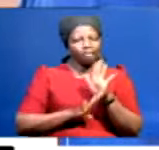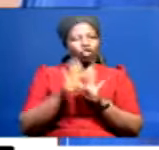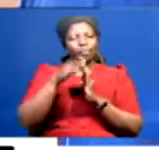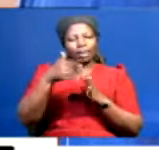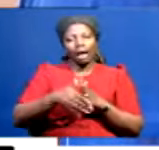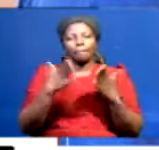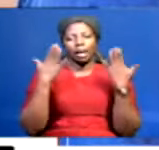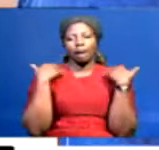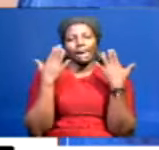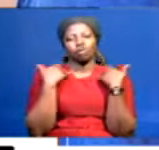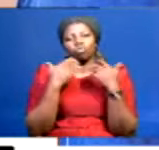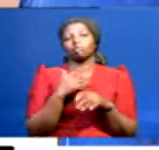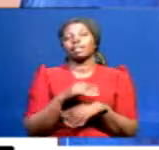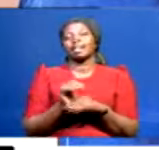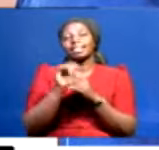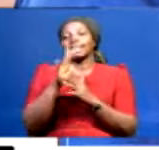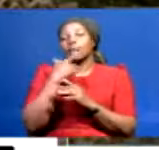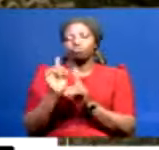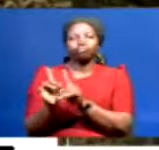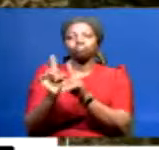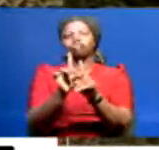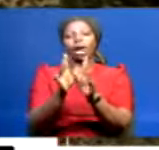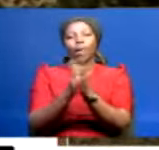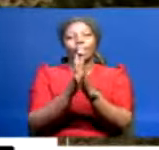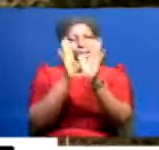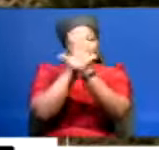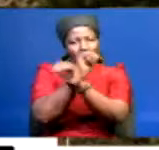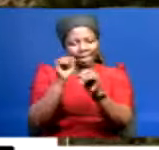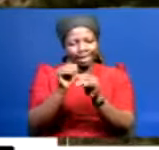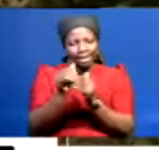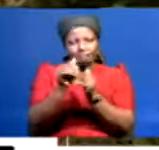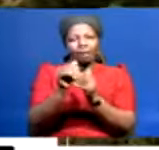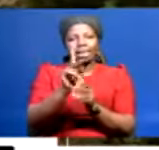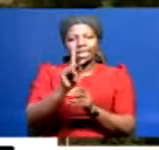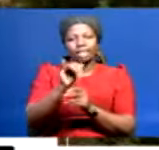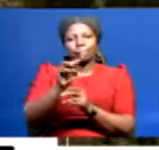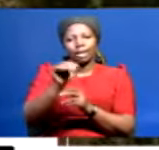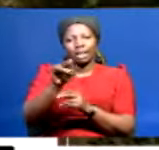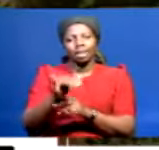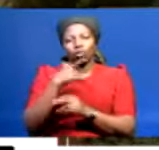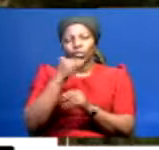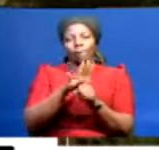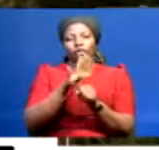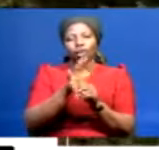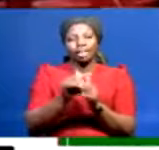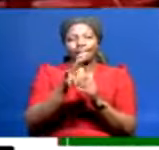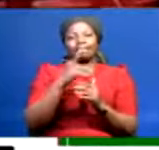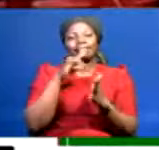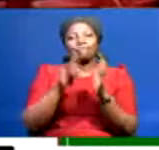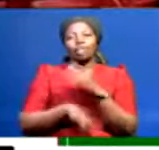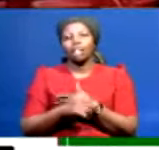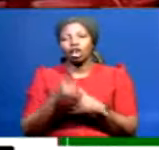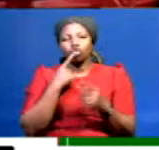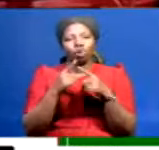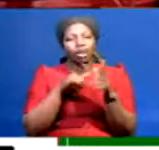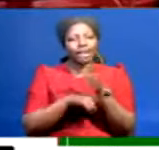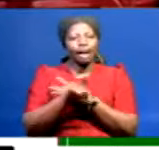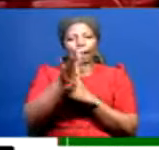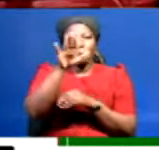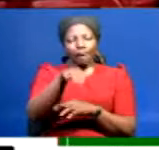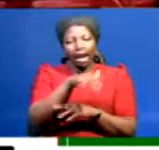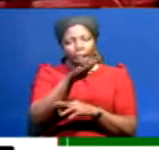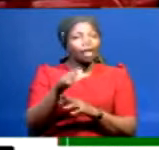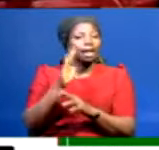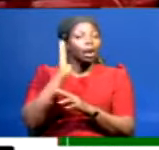state, led by Majority Leader Kimani Ichung'wah, noted that the bipartisan talks in Parliament would be objective, urging